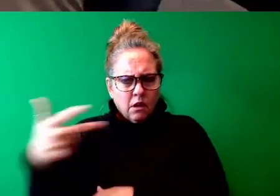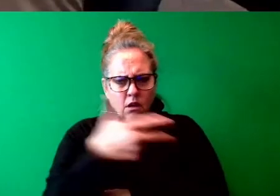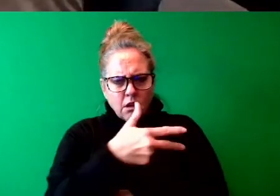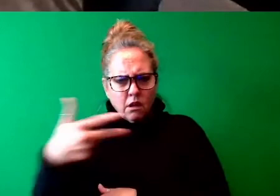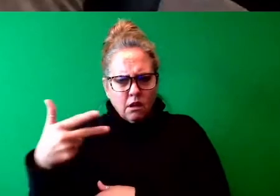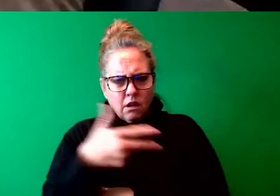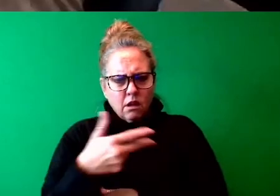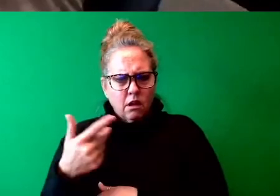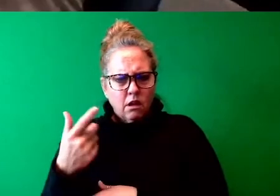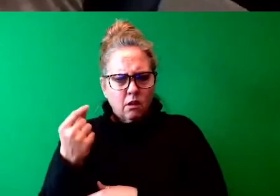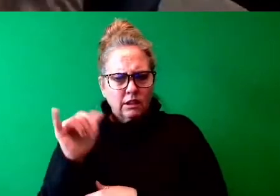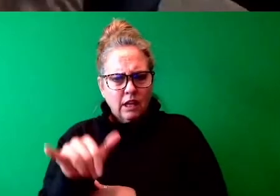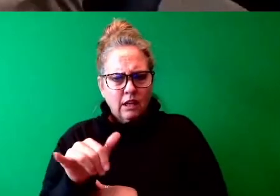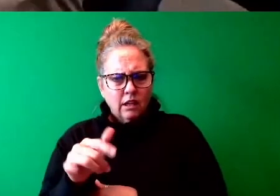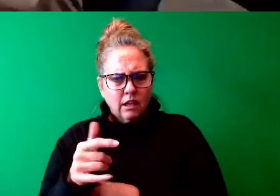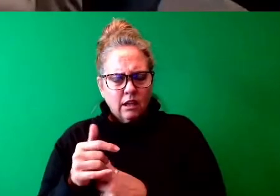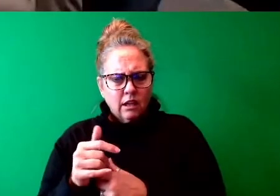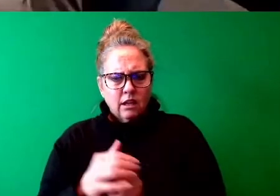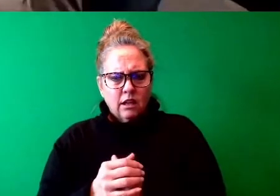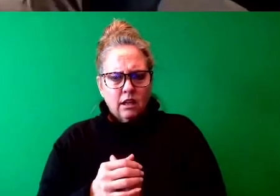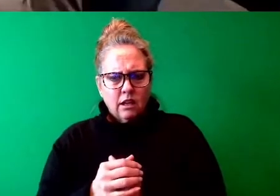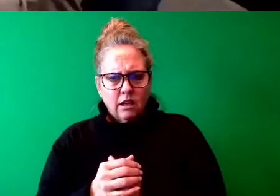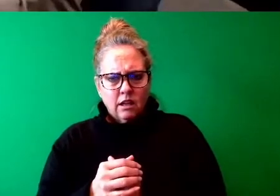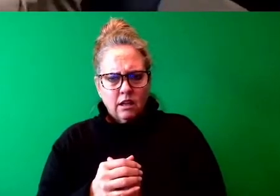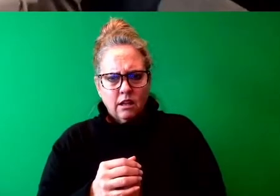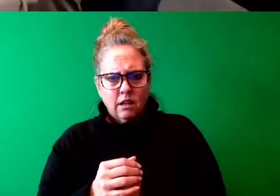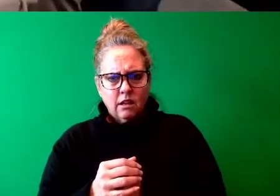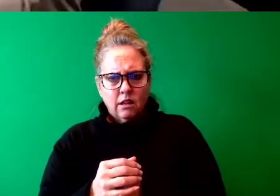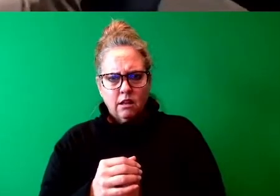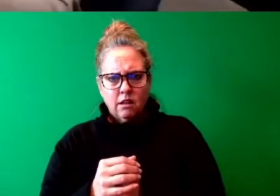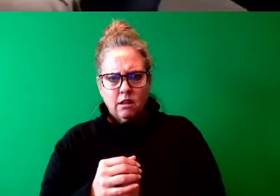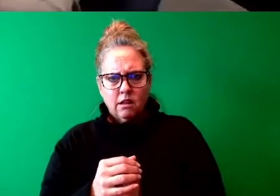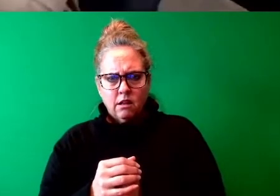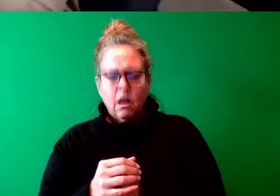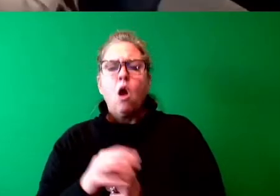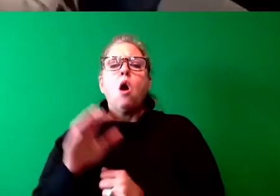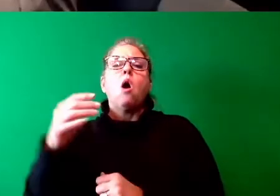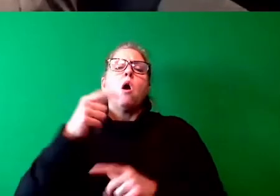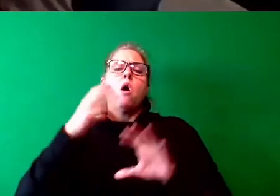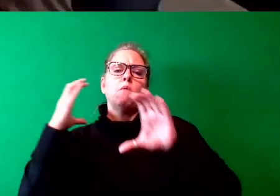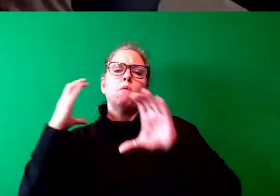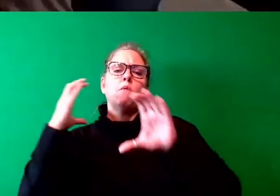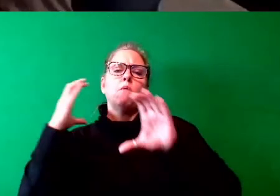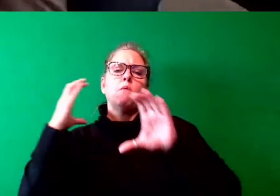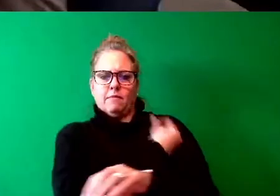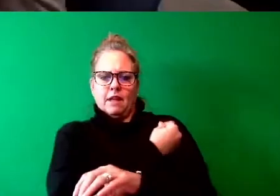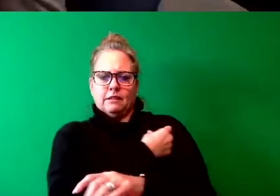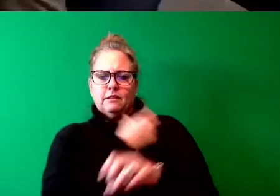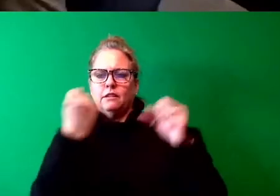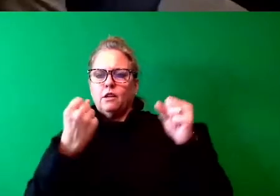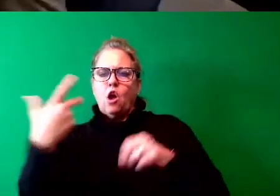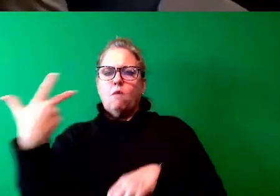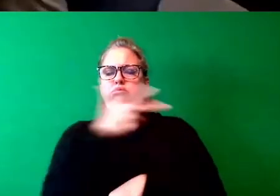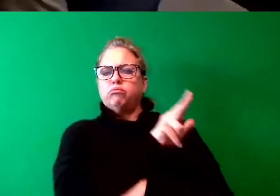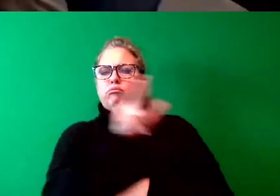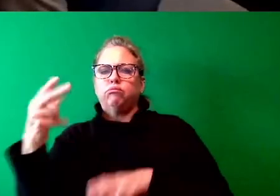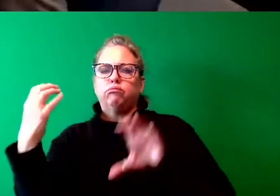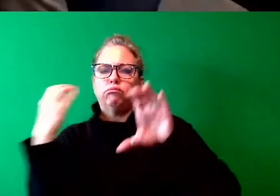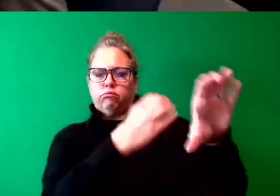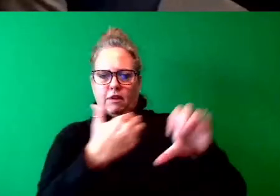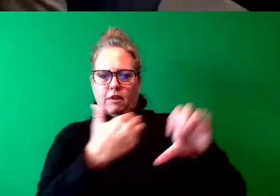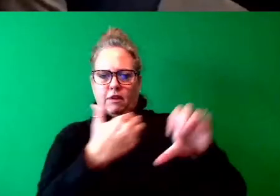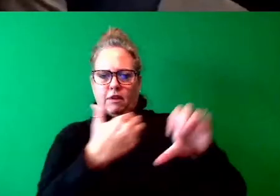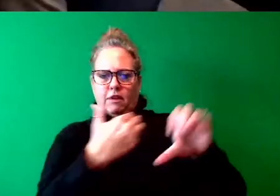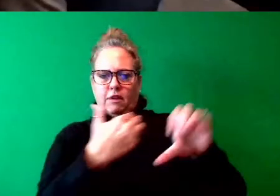capabilities. How does that apply to, and I know we did a mobile vaccine clinic at Mitchell High School for those that were eligible and above that